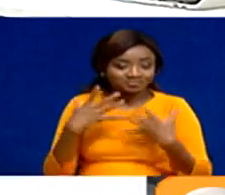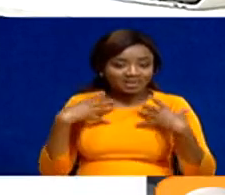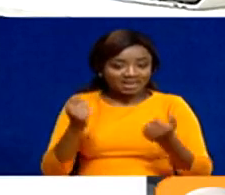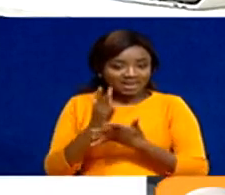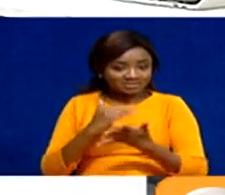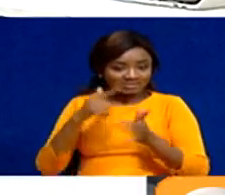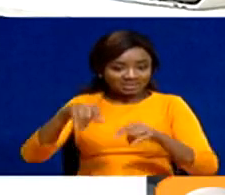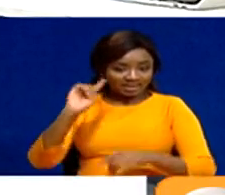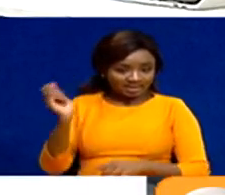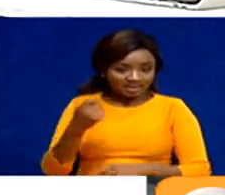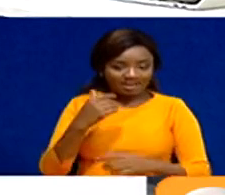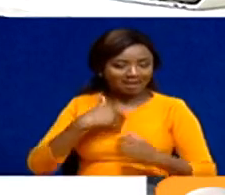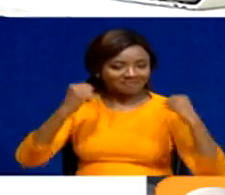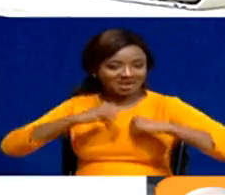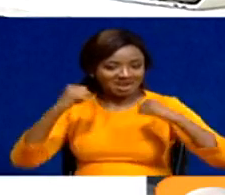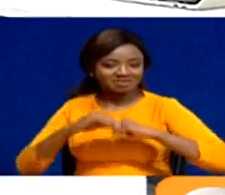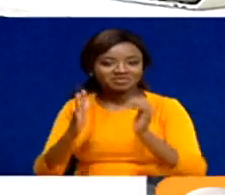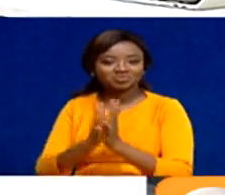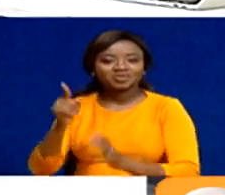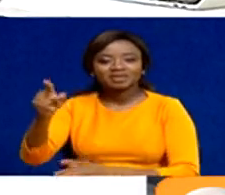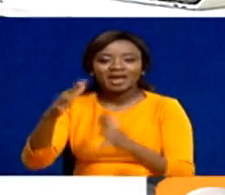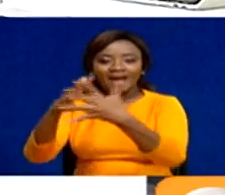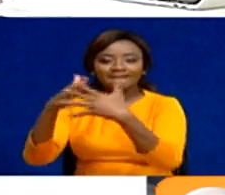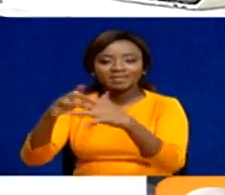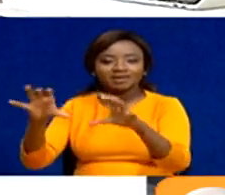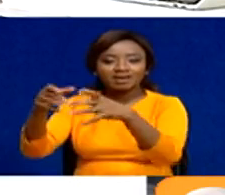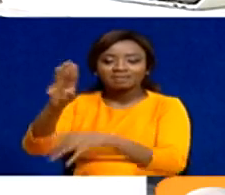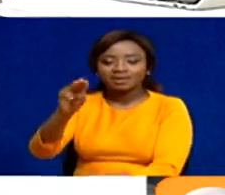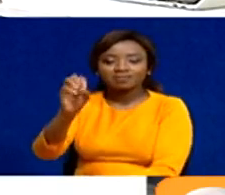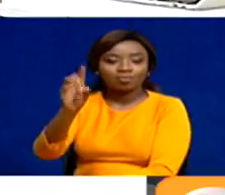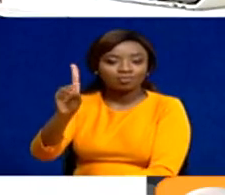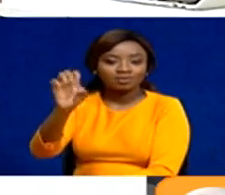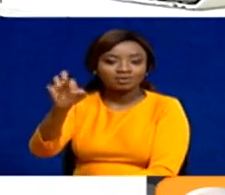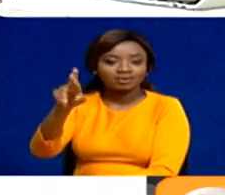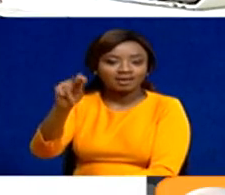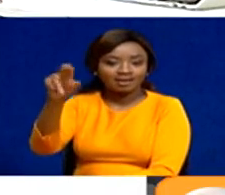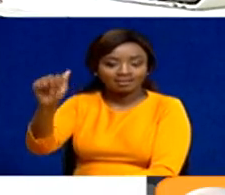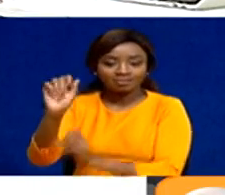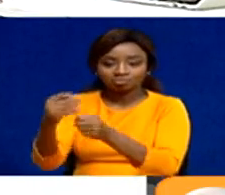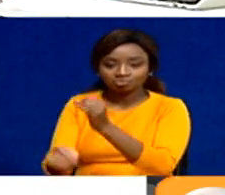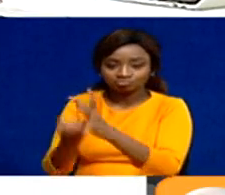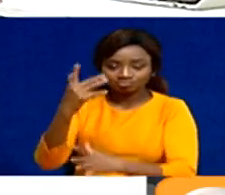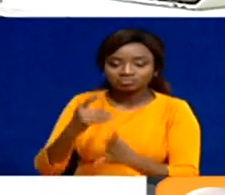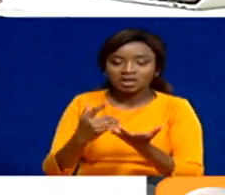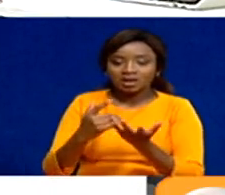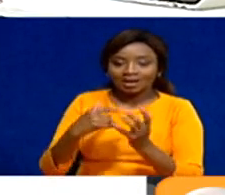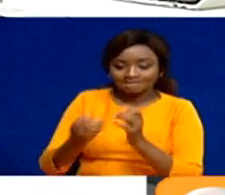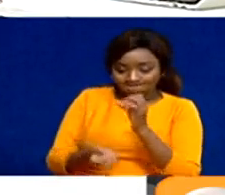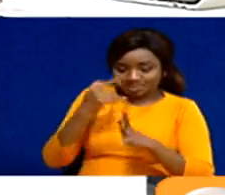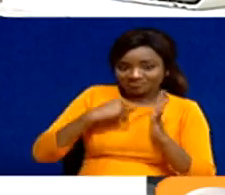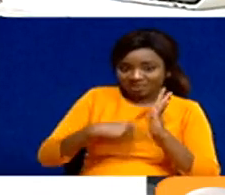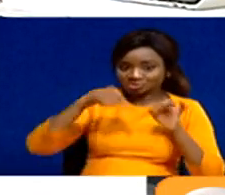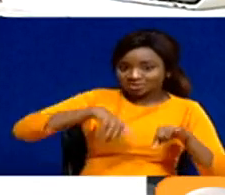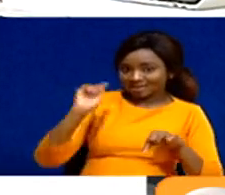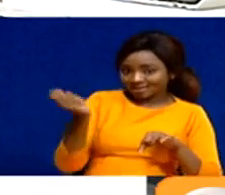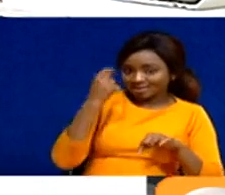sector. Kenya has entered into a deal with the U.S. pharmaceutical company Moderna for the setting up of a vaccine manufacturing plant right here in Kenya. So the